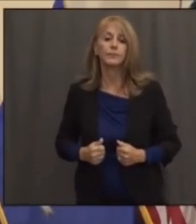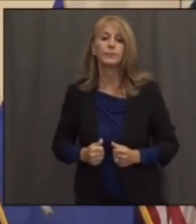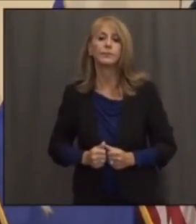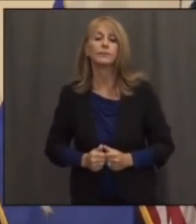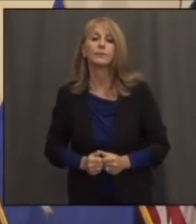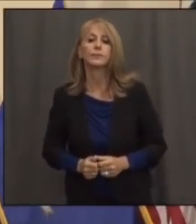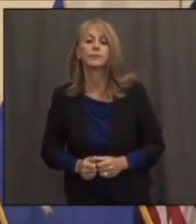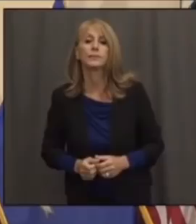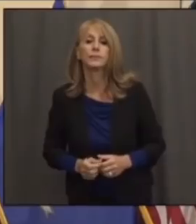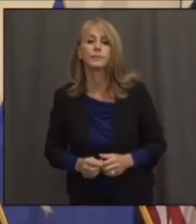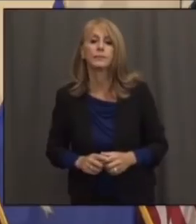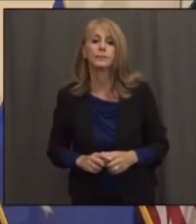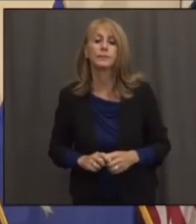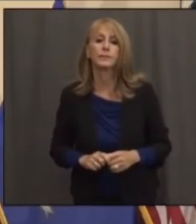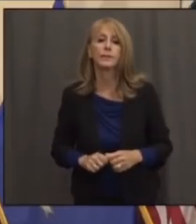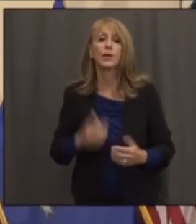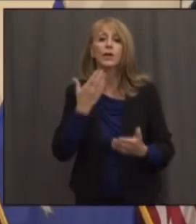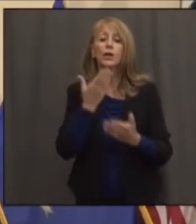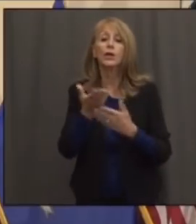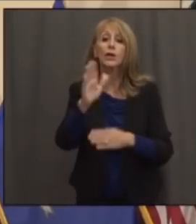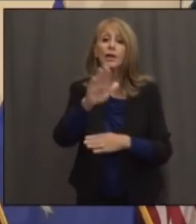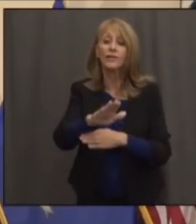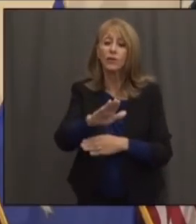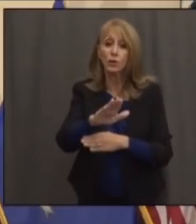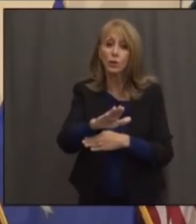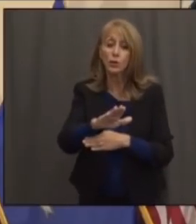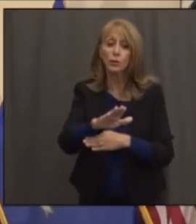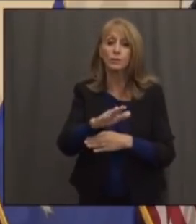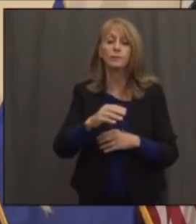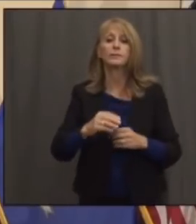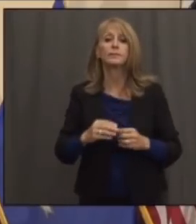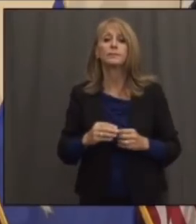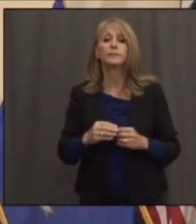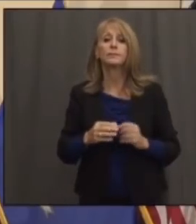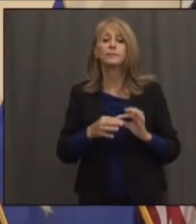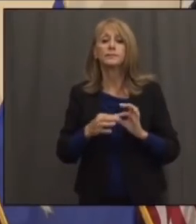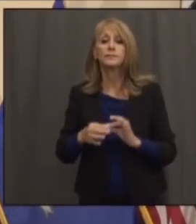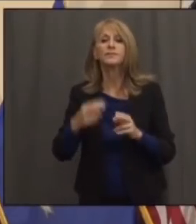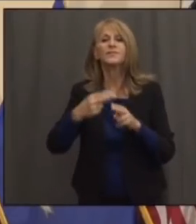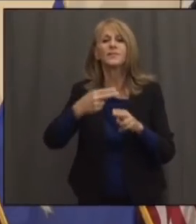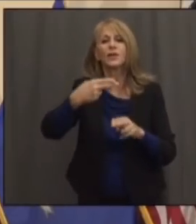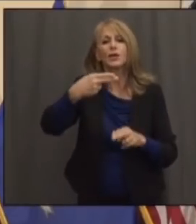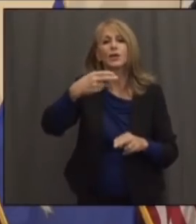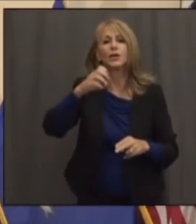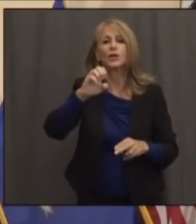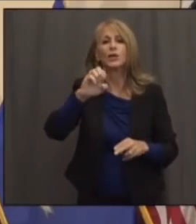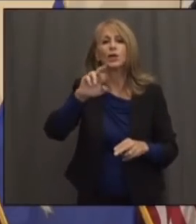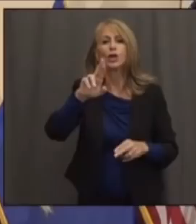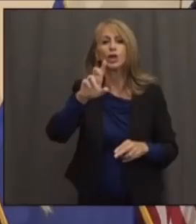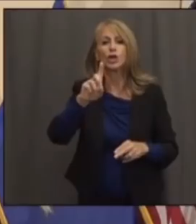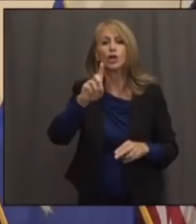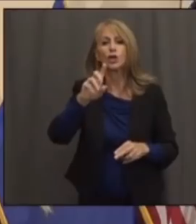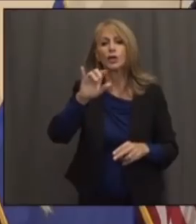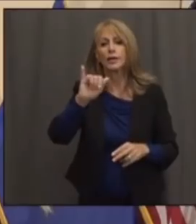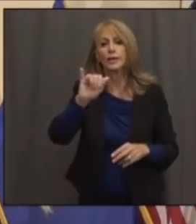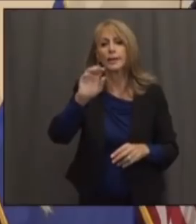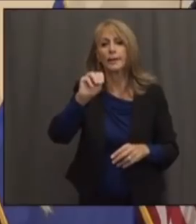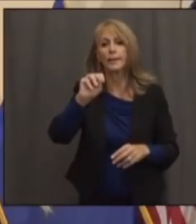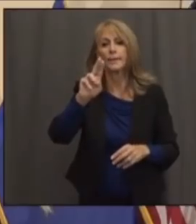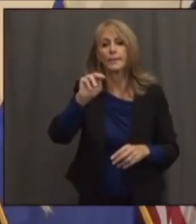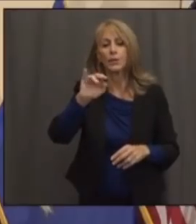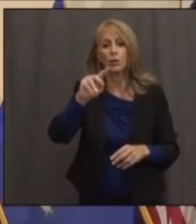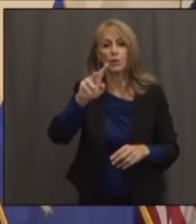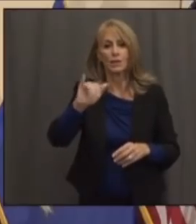Thanks, Max. Afternoon, everyone. I'd like to ask a question here about herd immunity, and I think I'll address this to Dr. Coe if he's still with